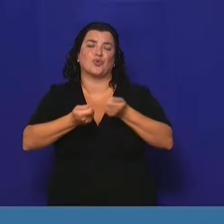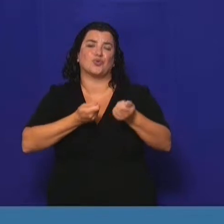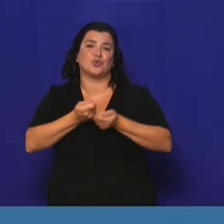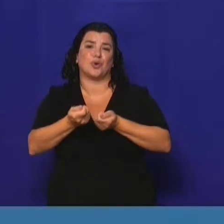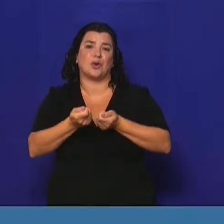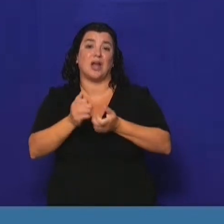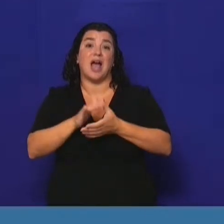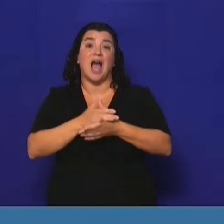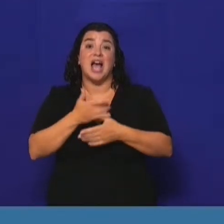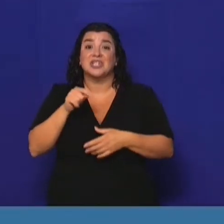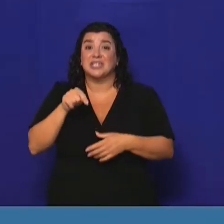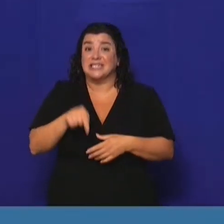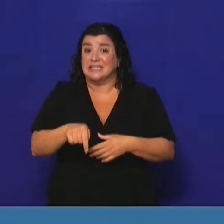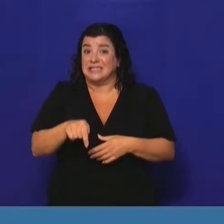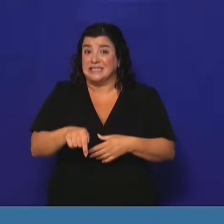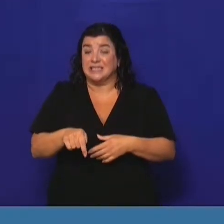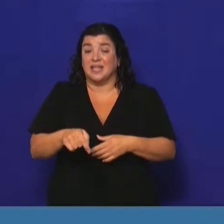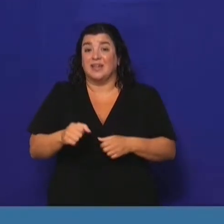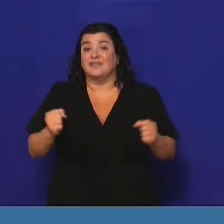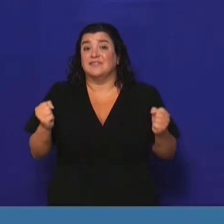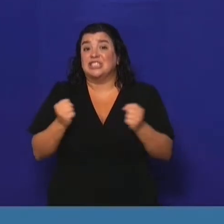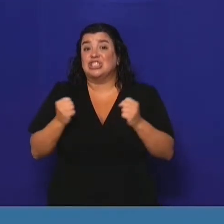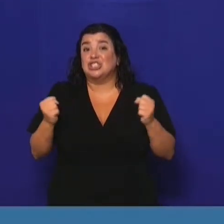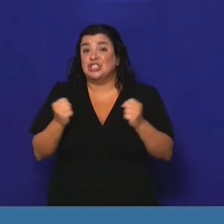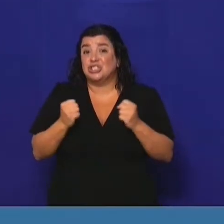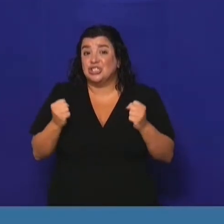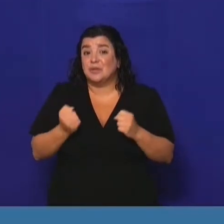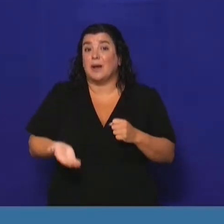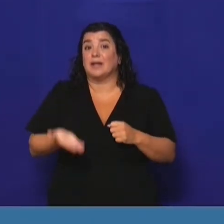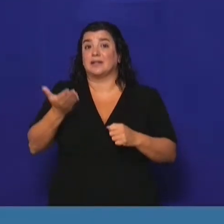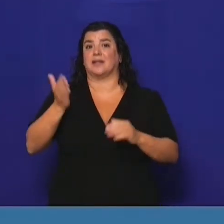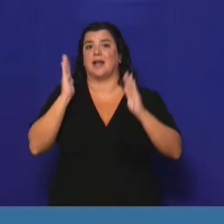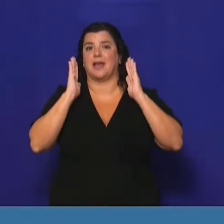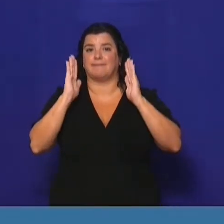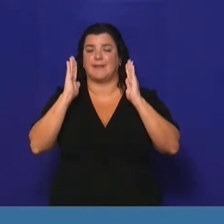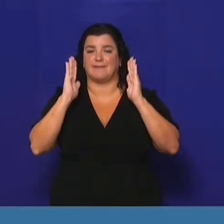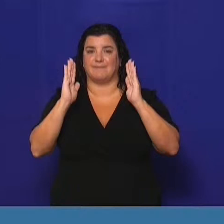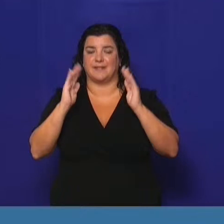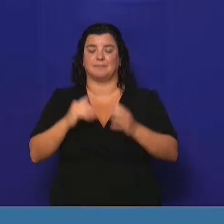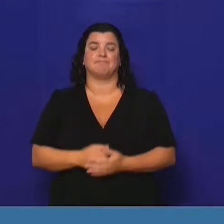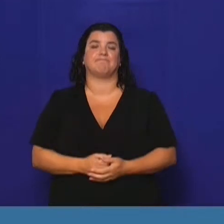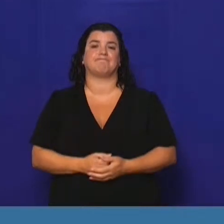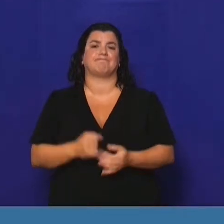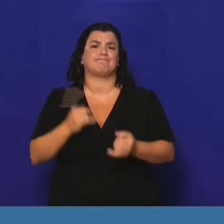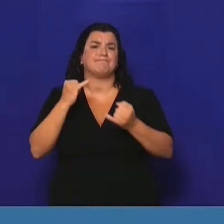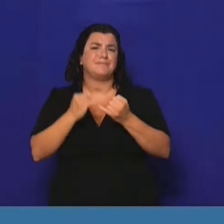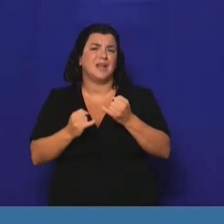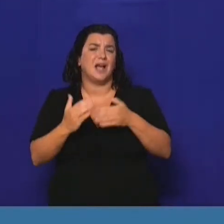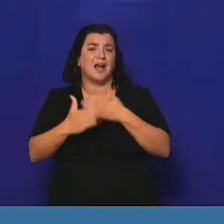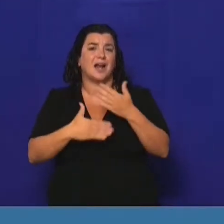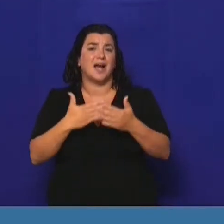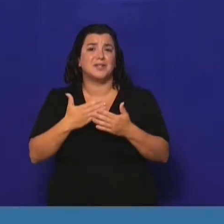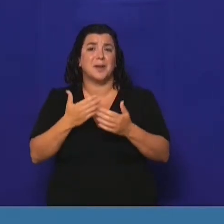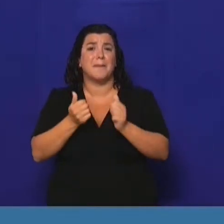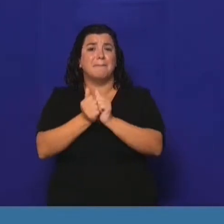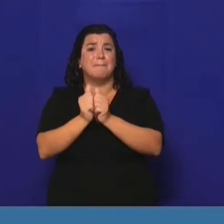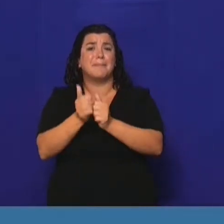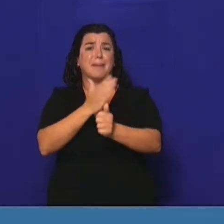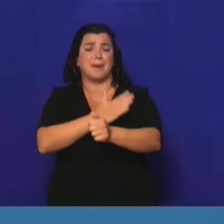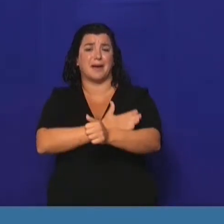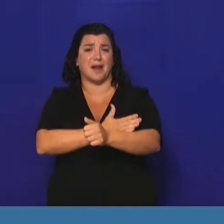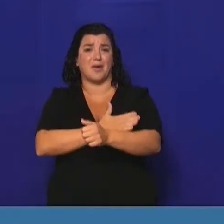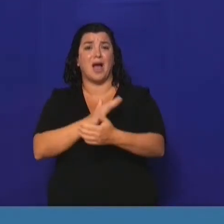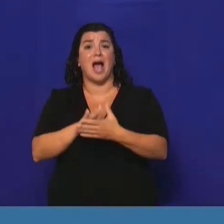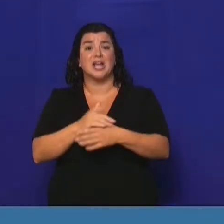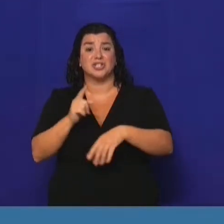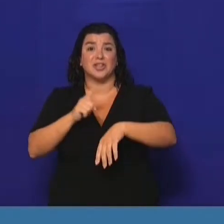qegħdin noqorbu lejn ix-xitwa ejja nipproteġu lilna nfusna. Fl-aħħar mhux l-inqas preparaw ruħkom għaliex dal-waqt aħna